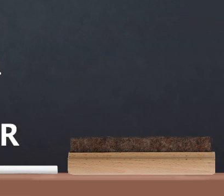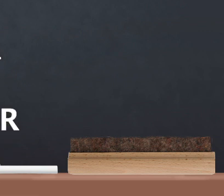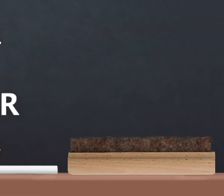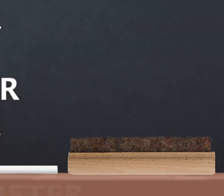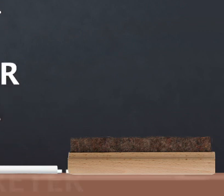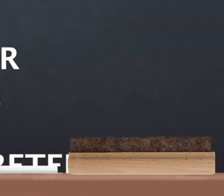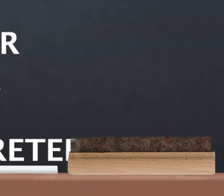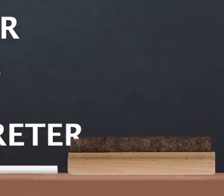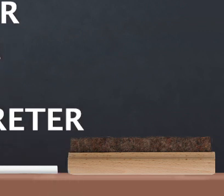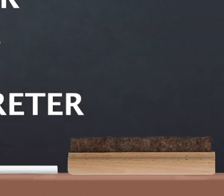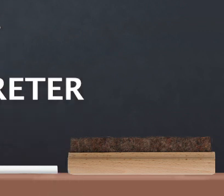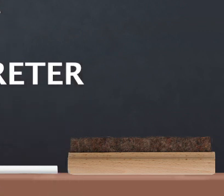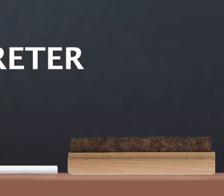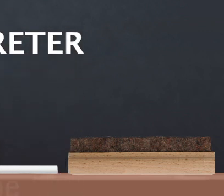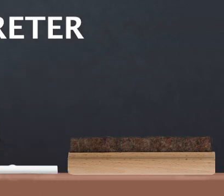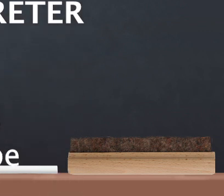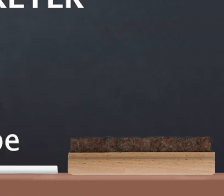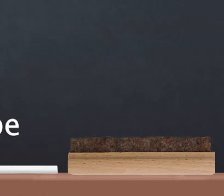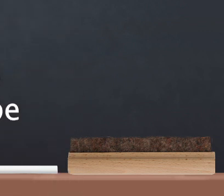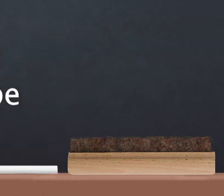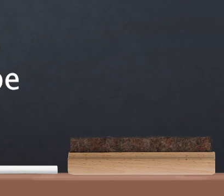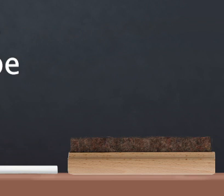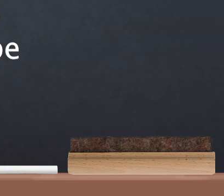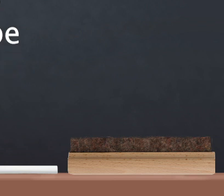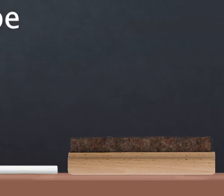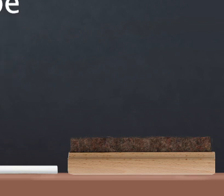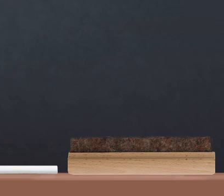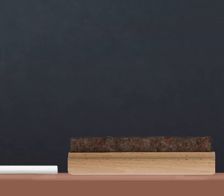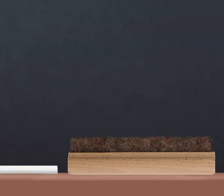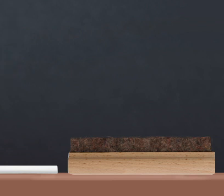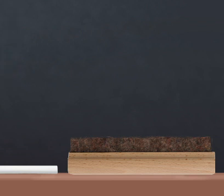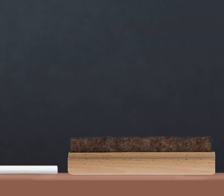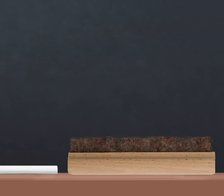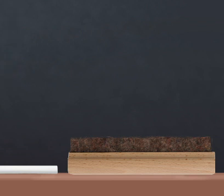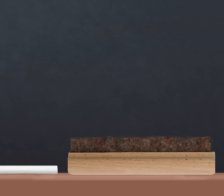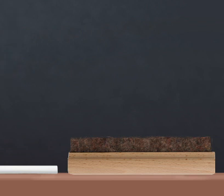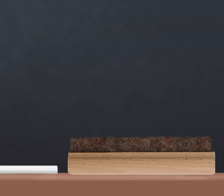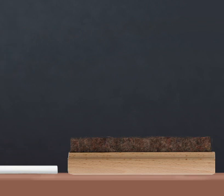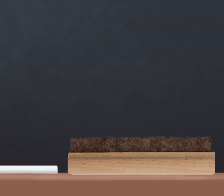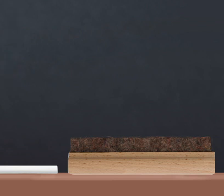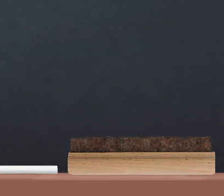Let's study, be educated, elimu ni kazi.